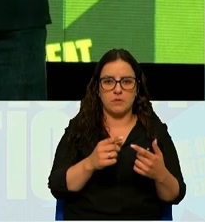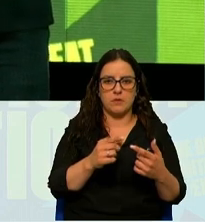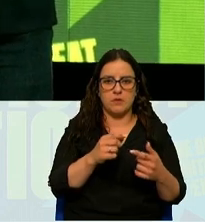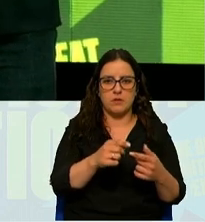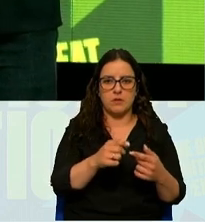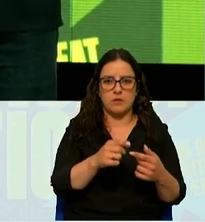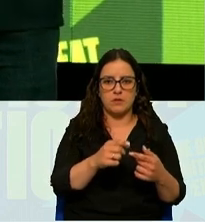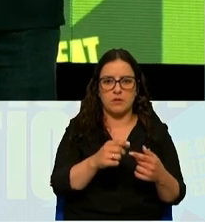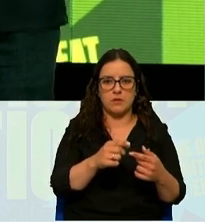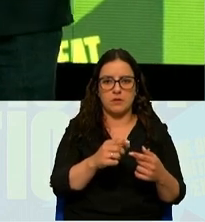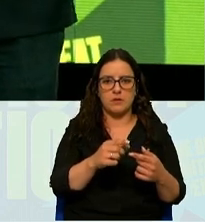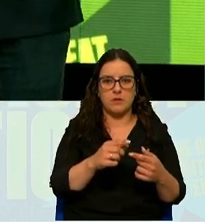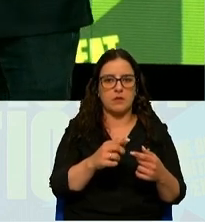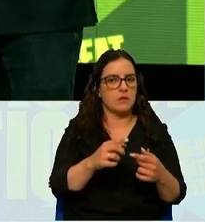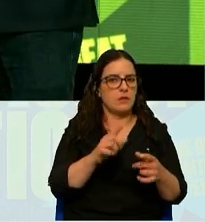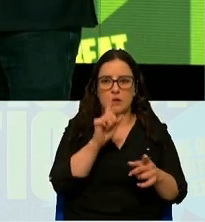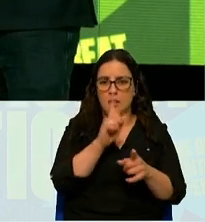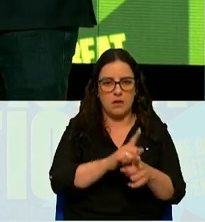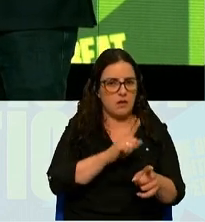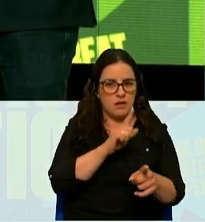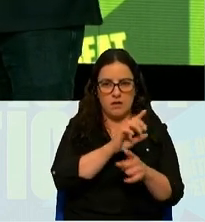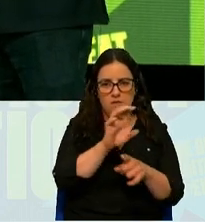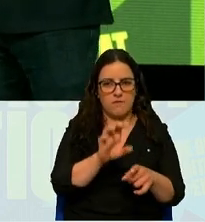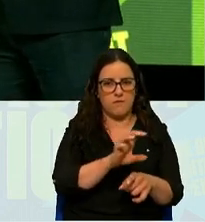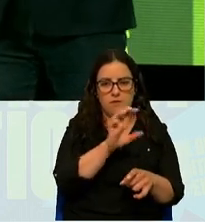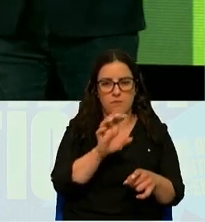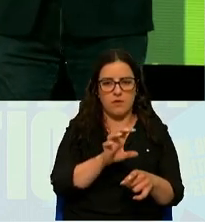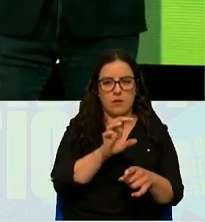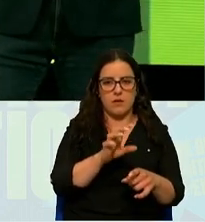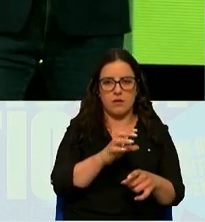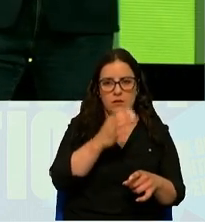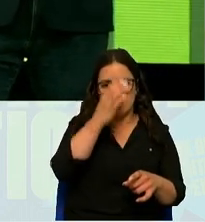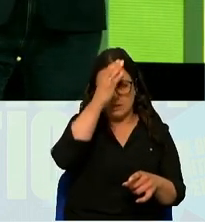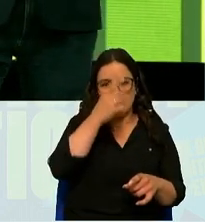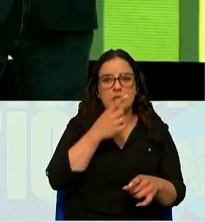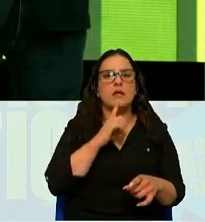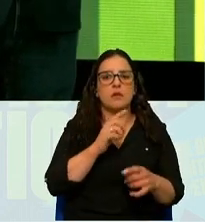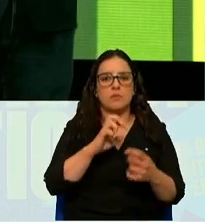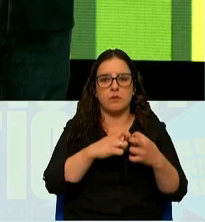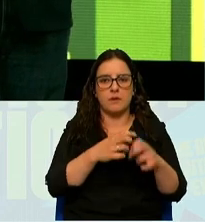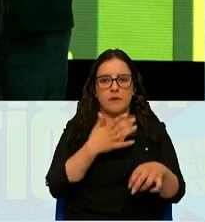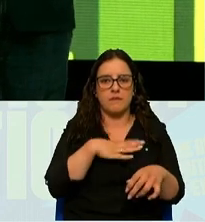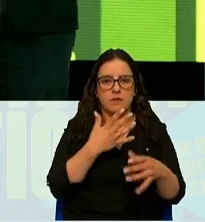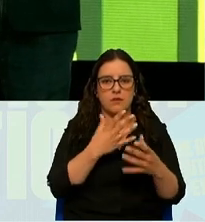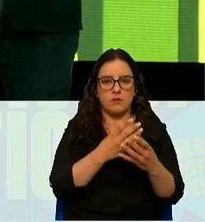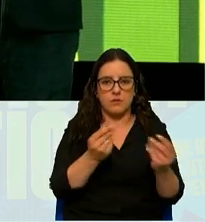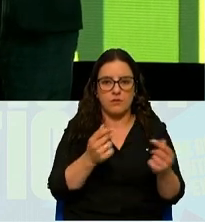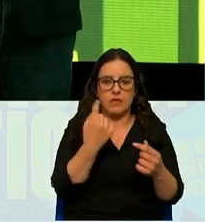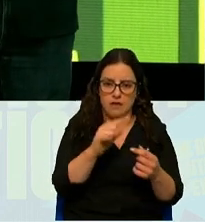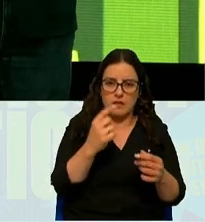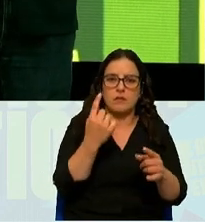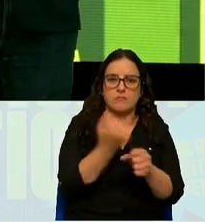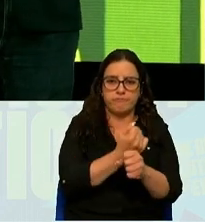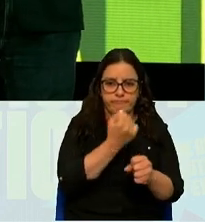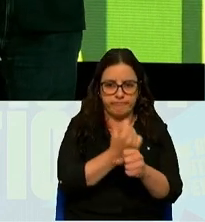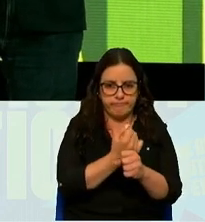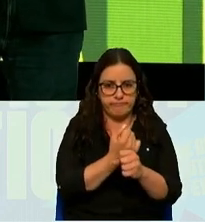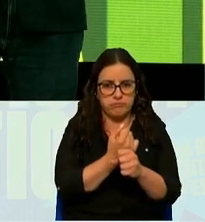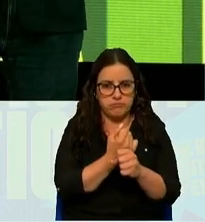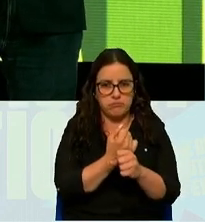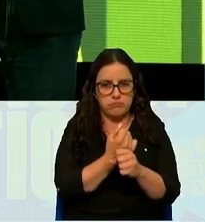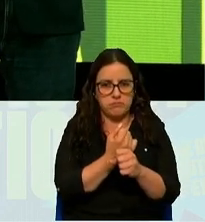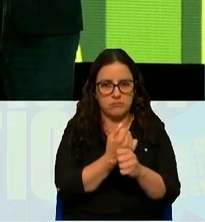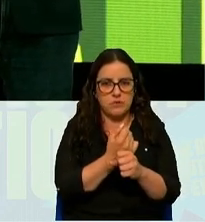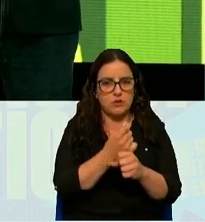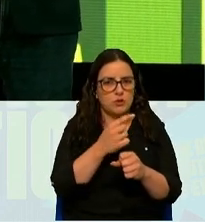the same pattern for any AI problem that you want to solve, right? You have a particular task in a particular domain.